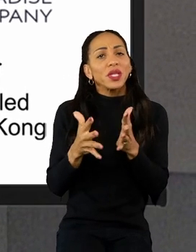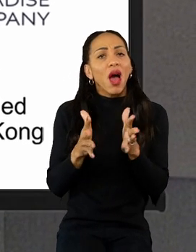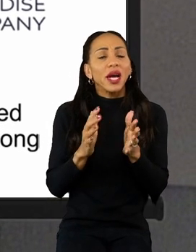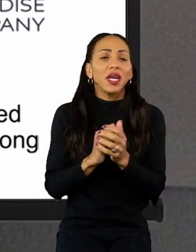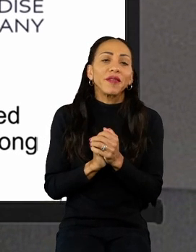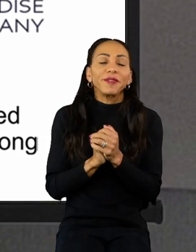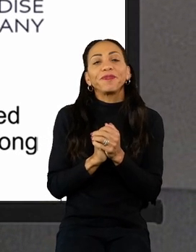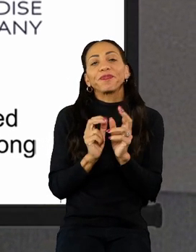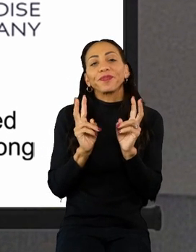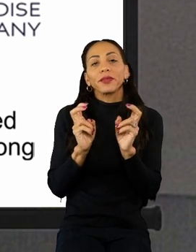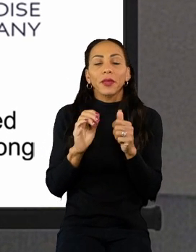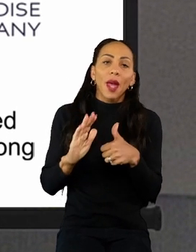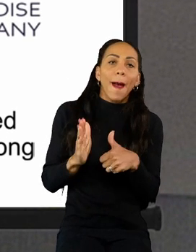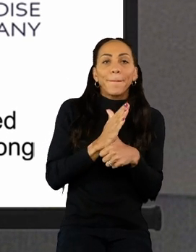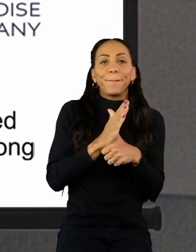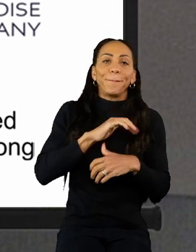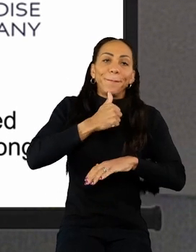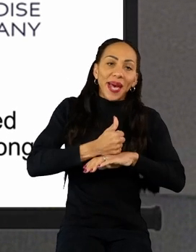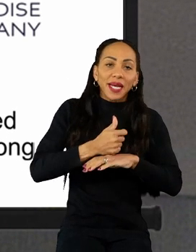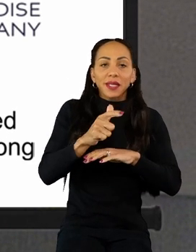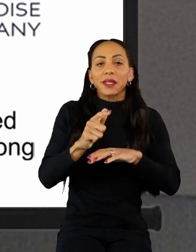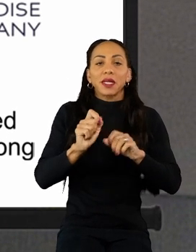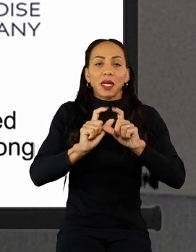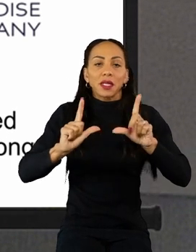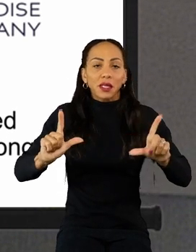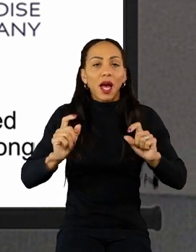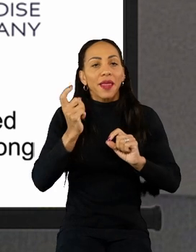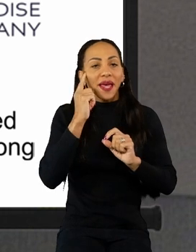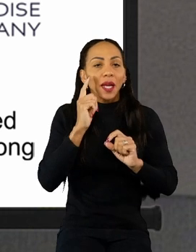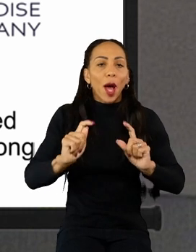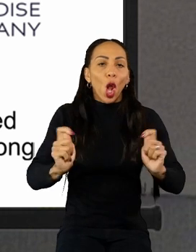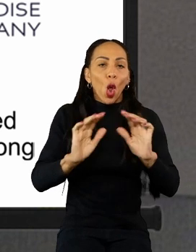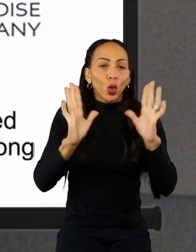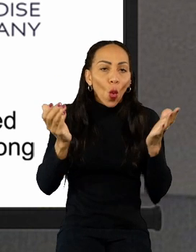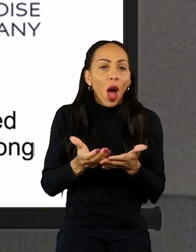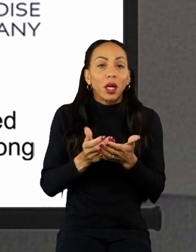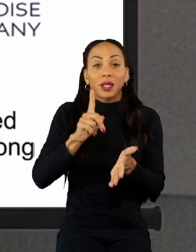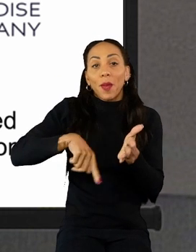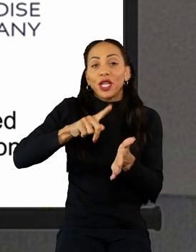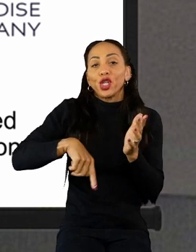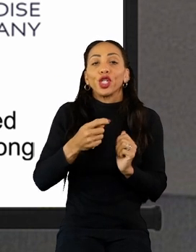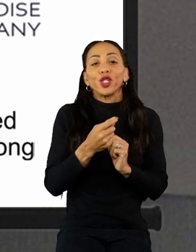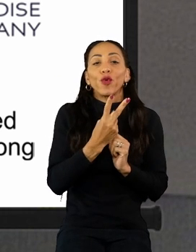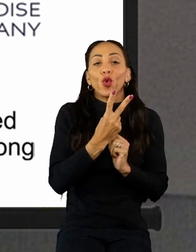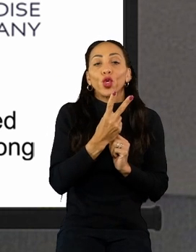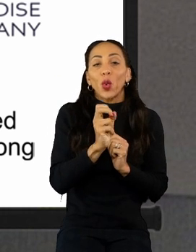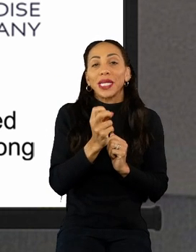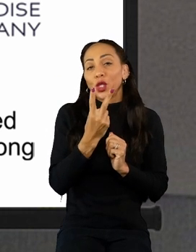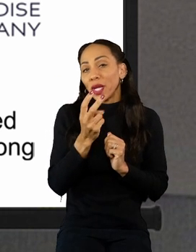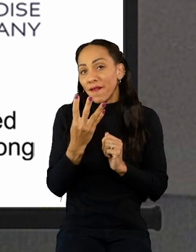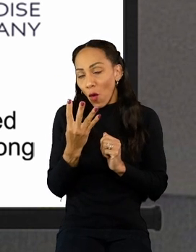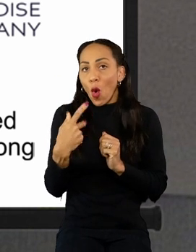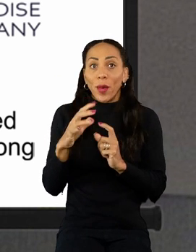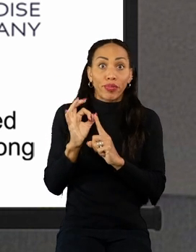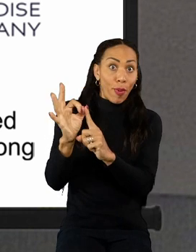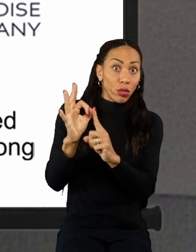Grand. So this was just a sort of a base slide for thinking about the Locked World Commission's 2024,